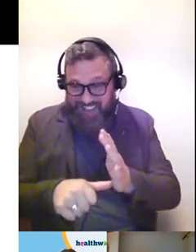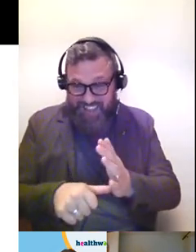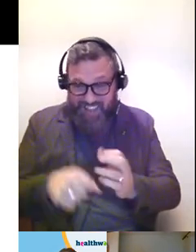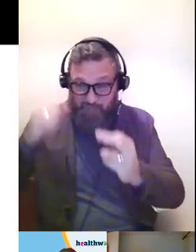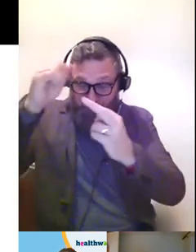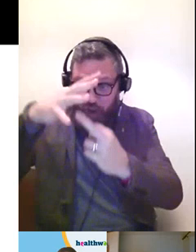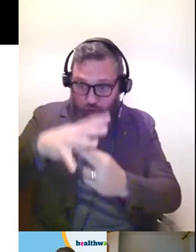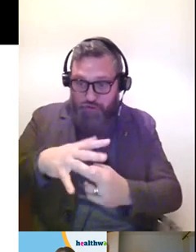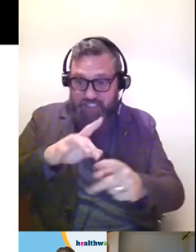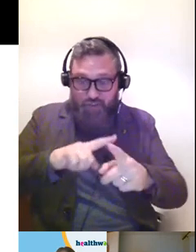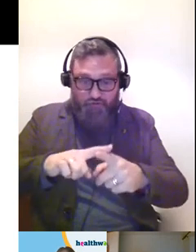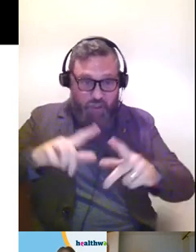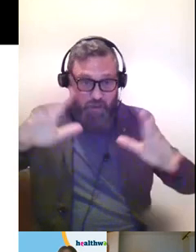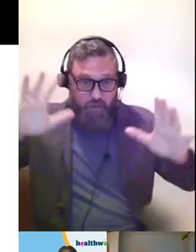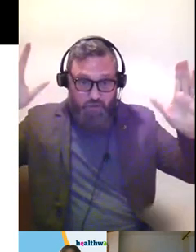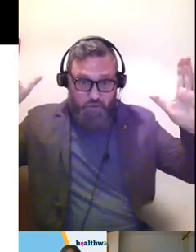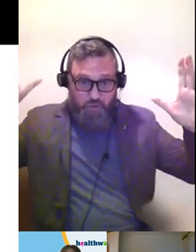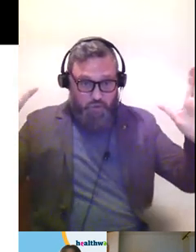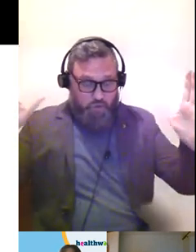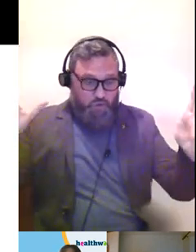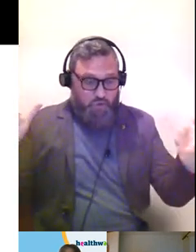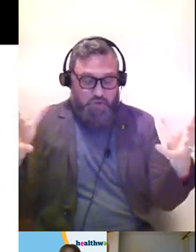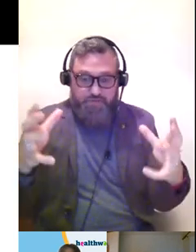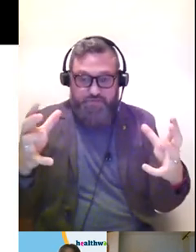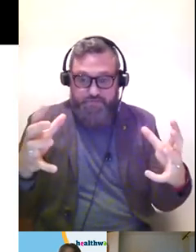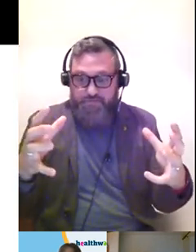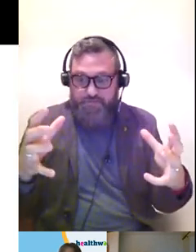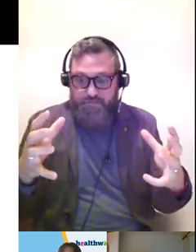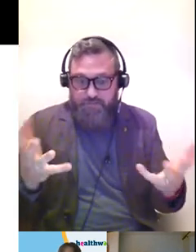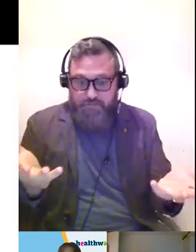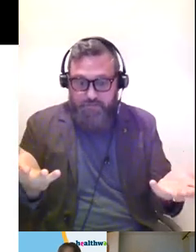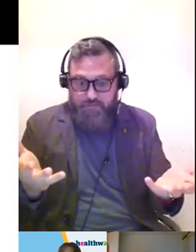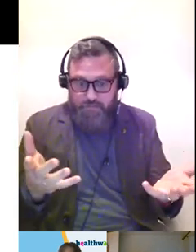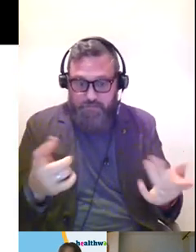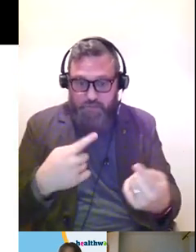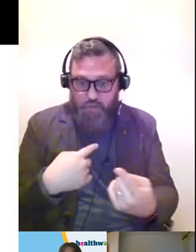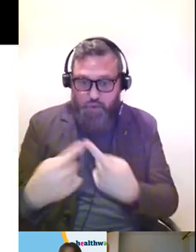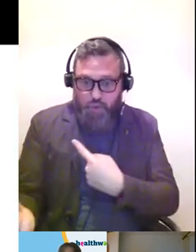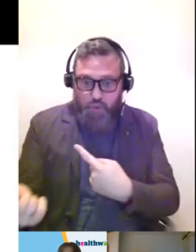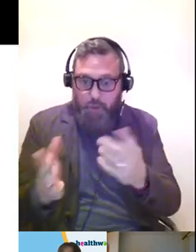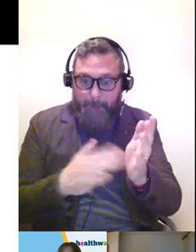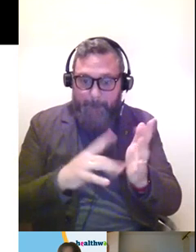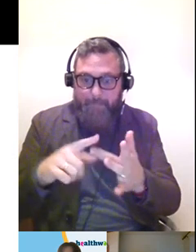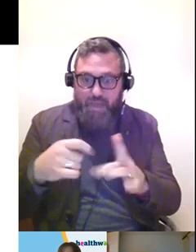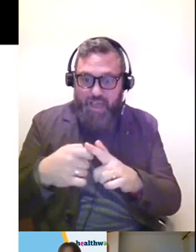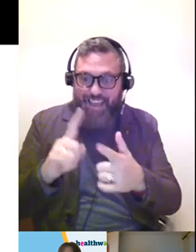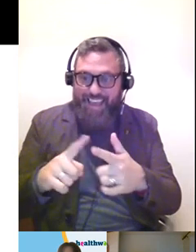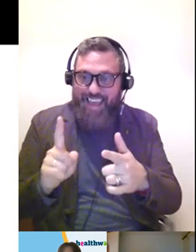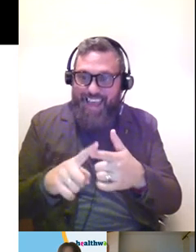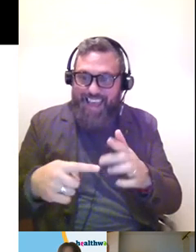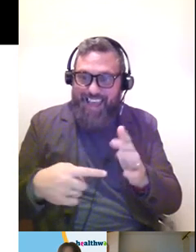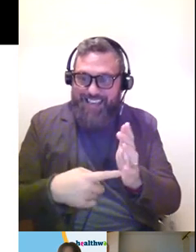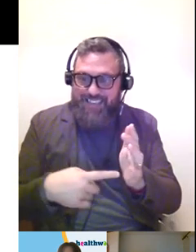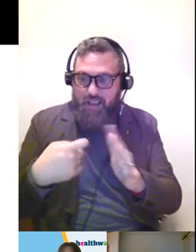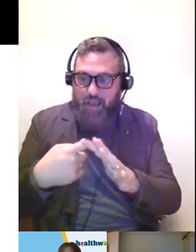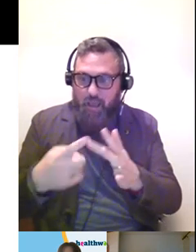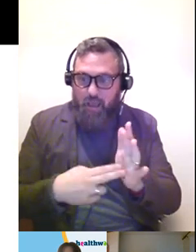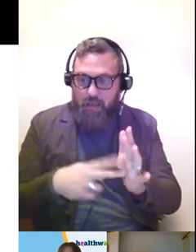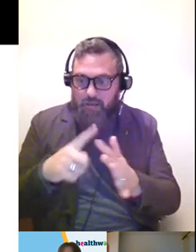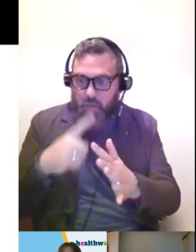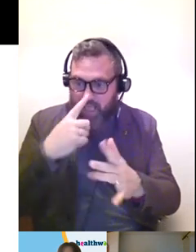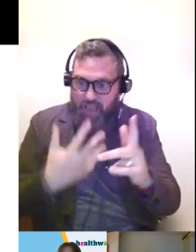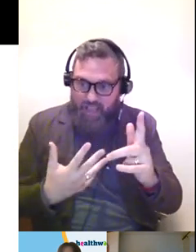said before, and to show in answer to Mike Etkind's comments that we can deliver outcomes